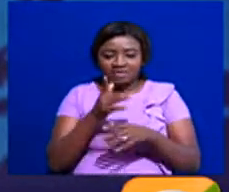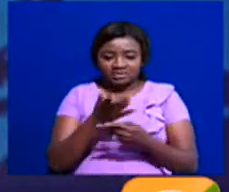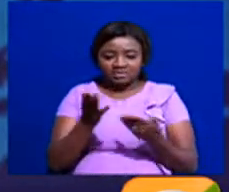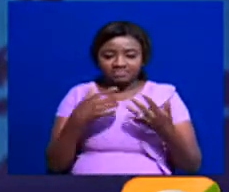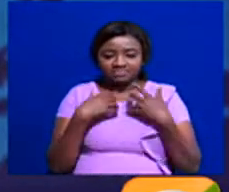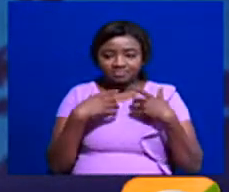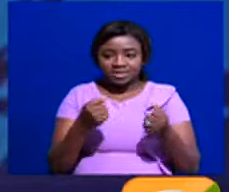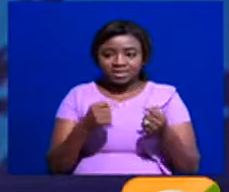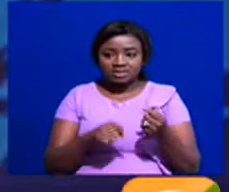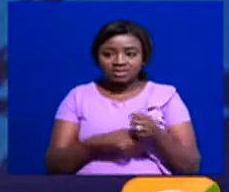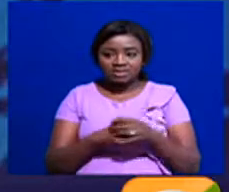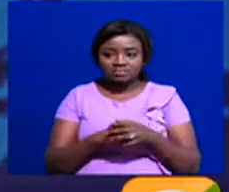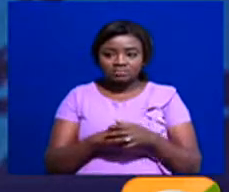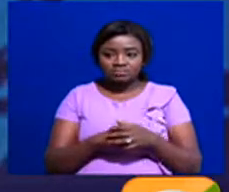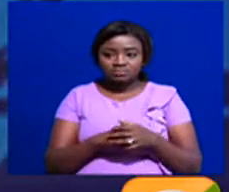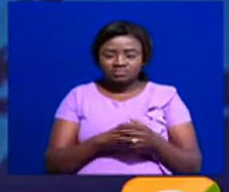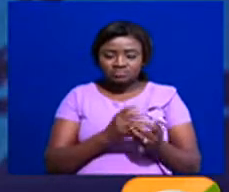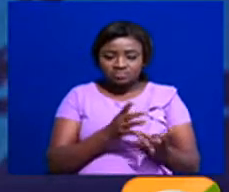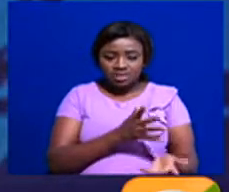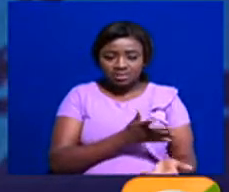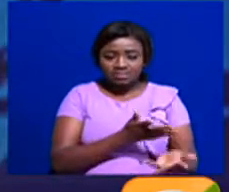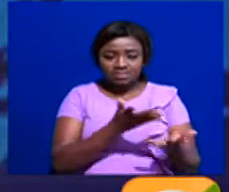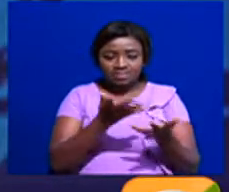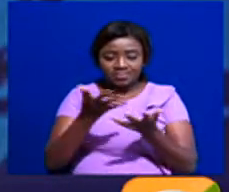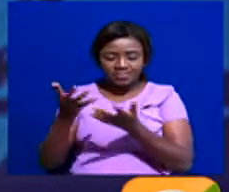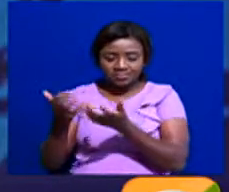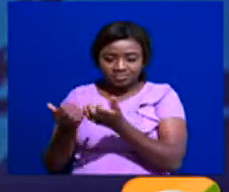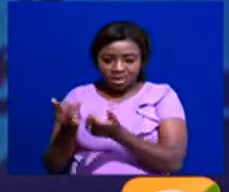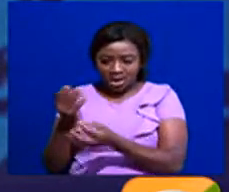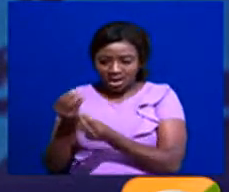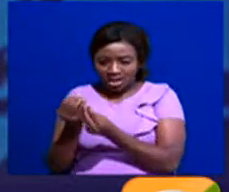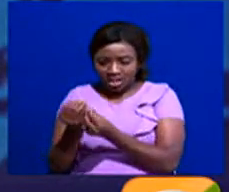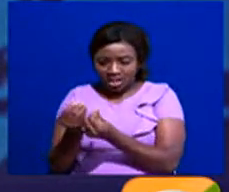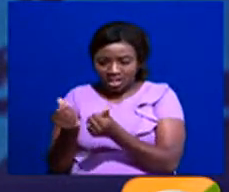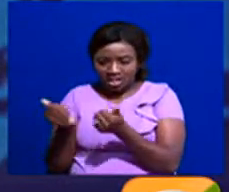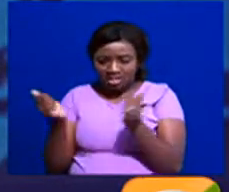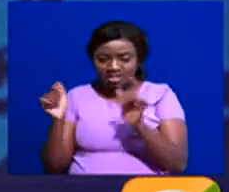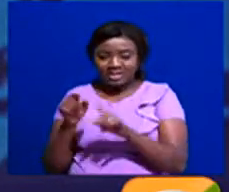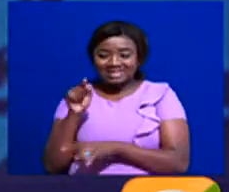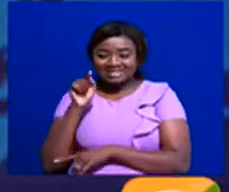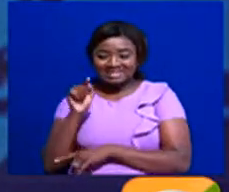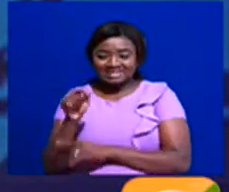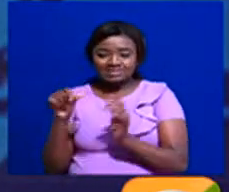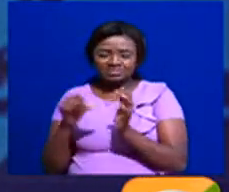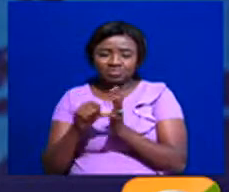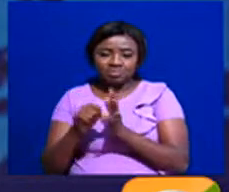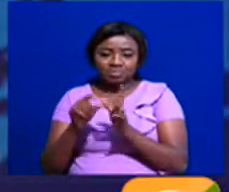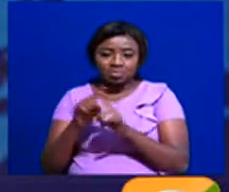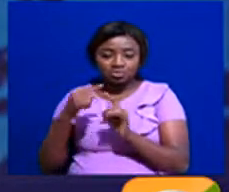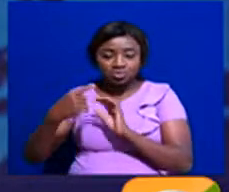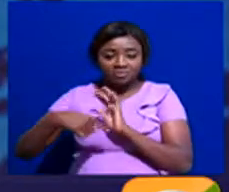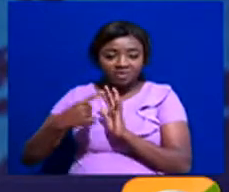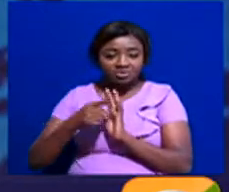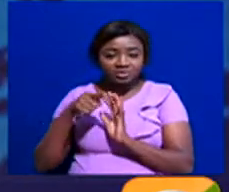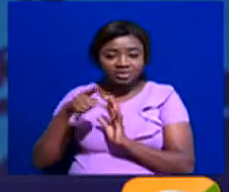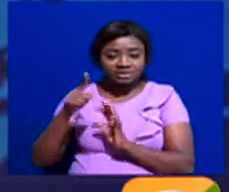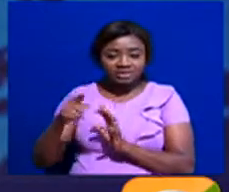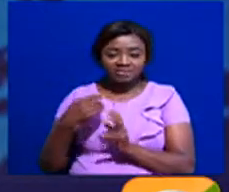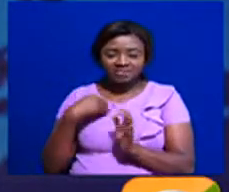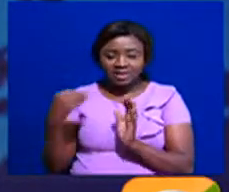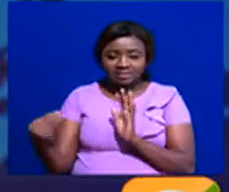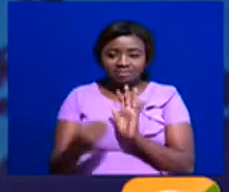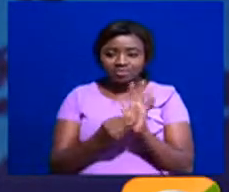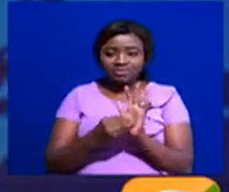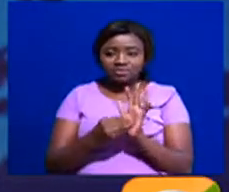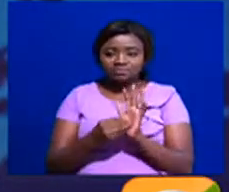course charge it at the end of the cycle, and it's also the industry who grade and who put the price to the leaf that